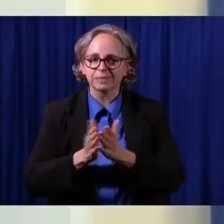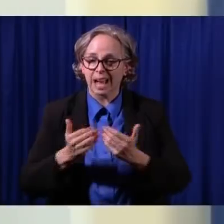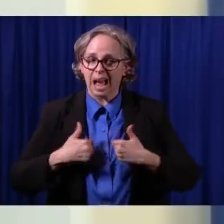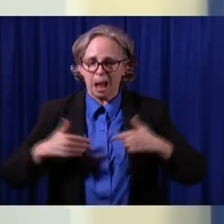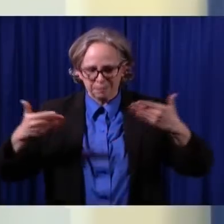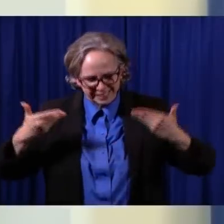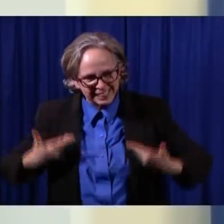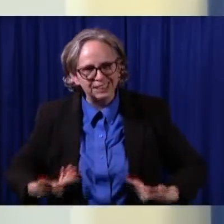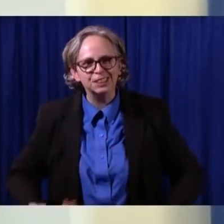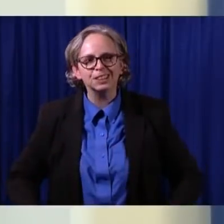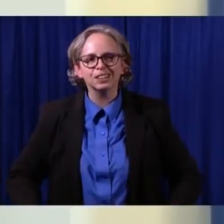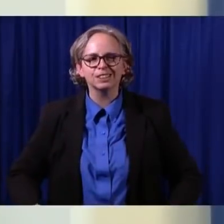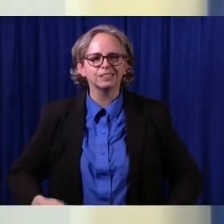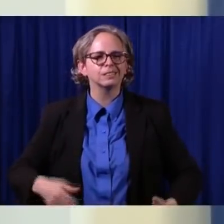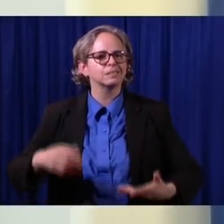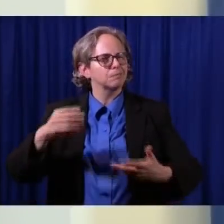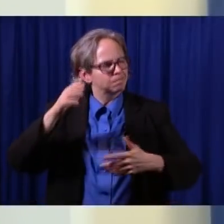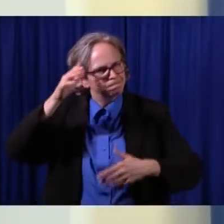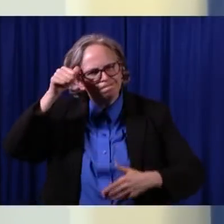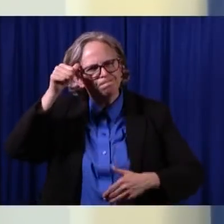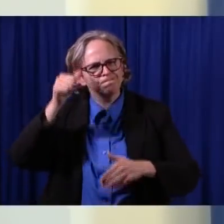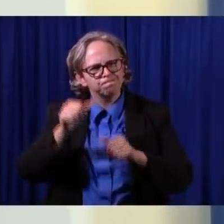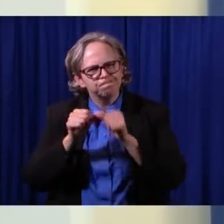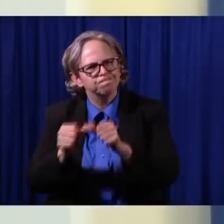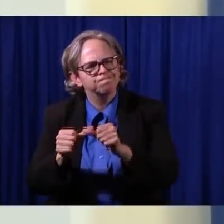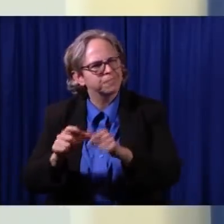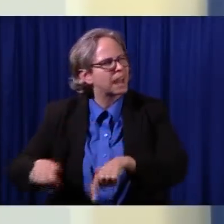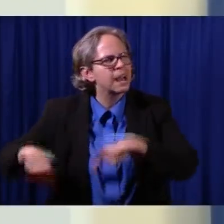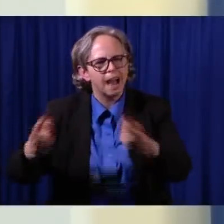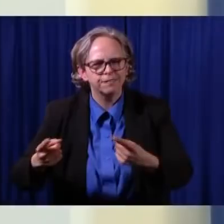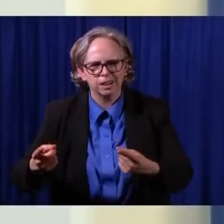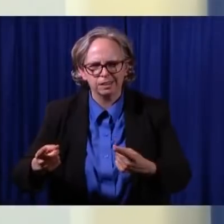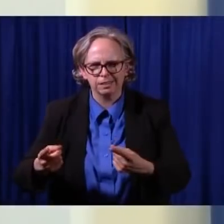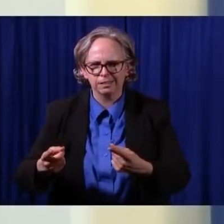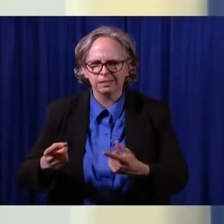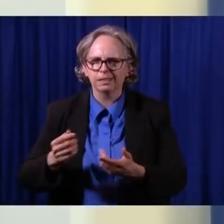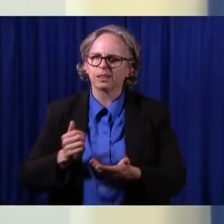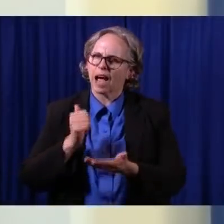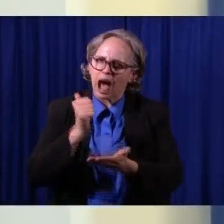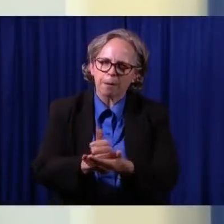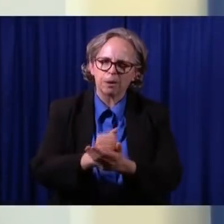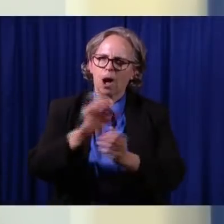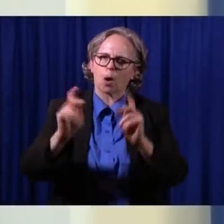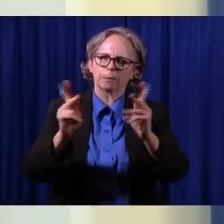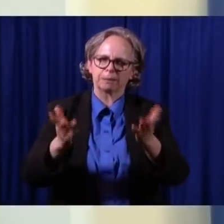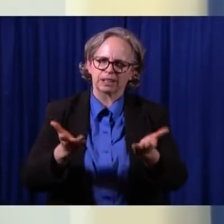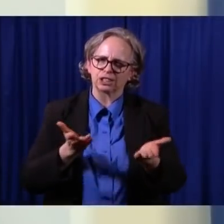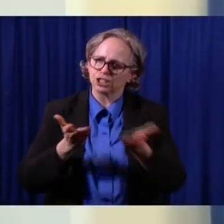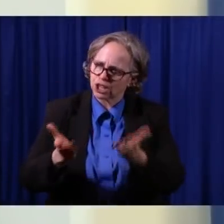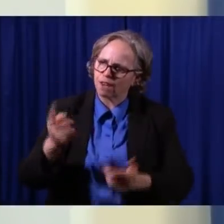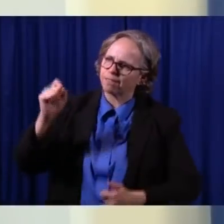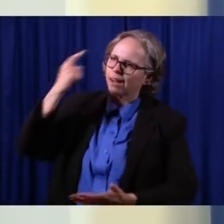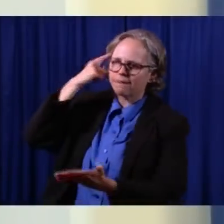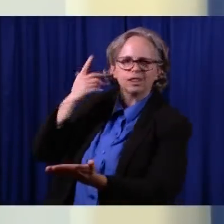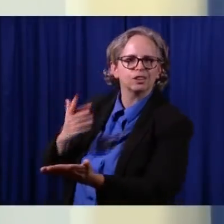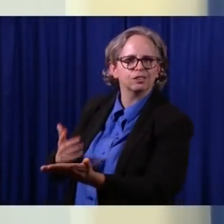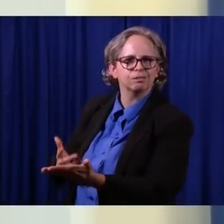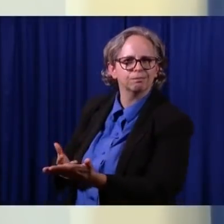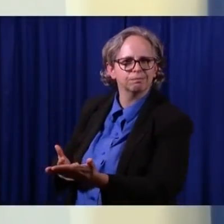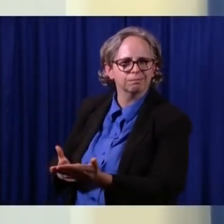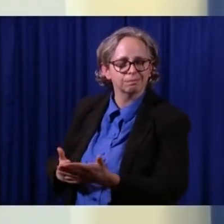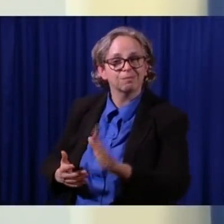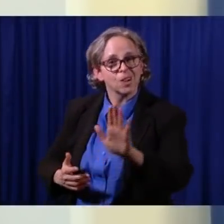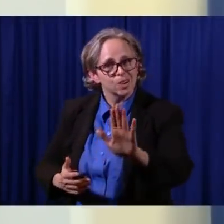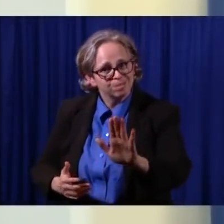ever to advance the health and well-being of Ohioans and to serve on behalf of the governor. And so I just